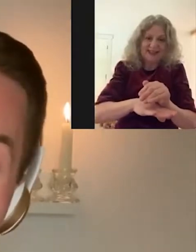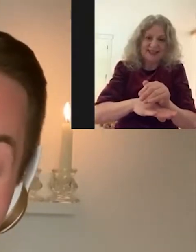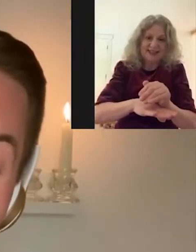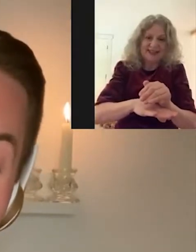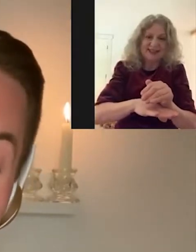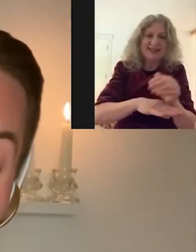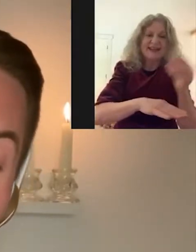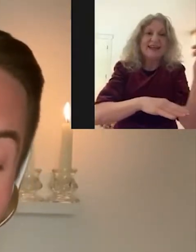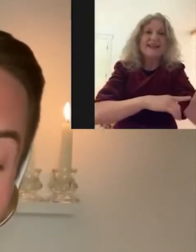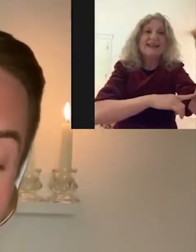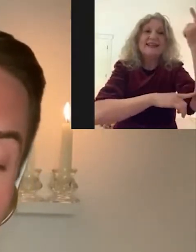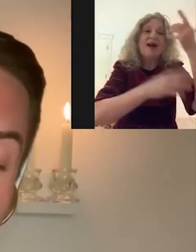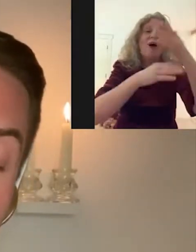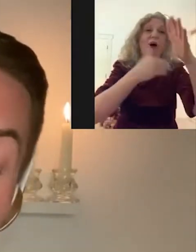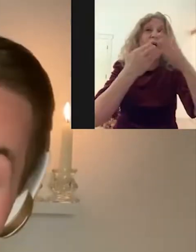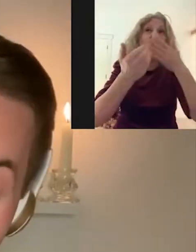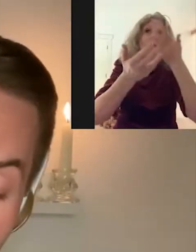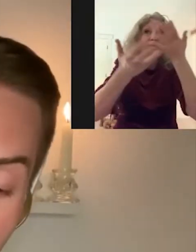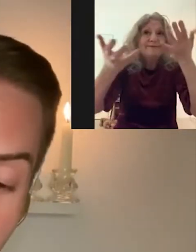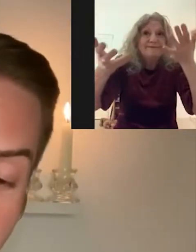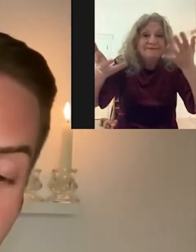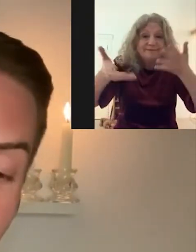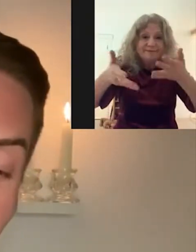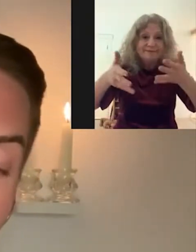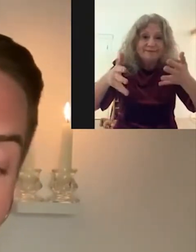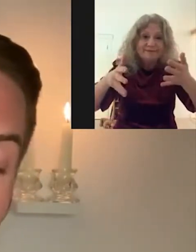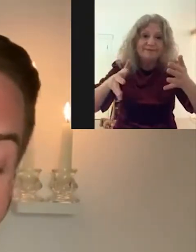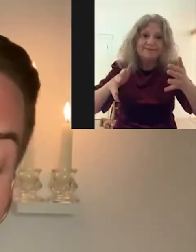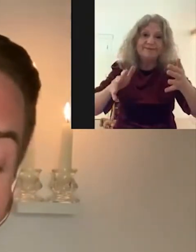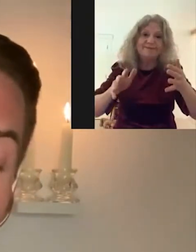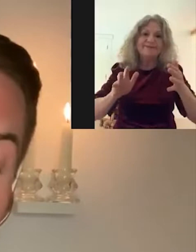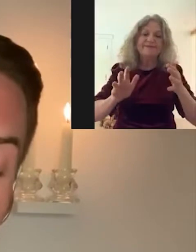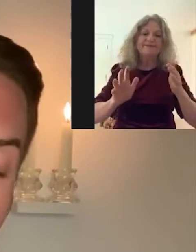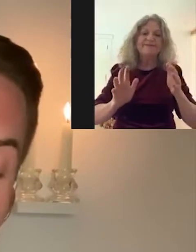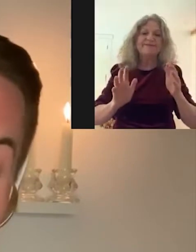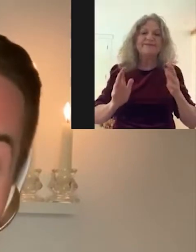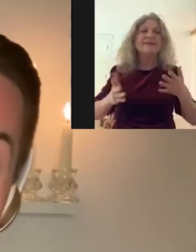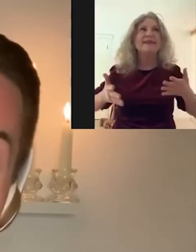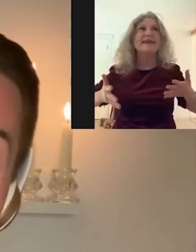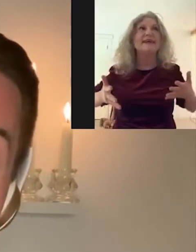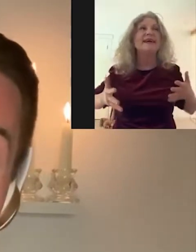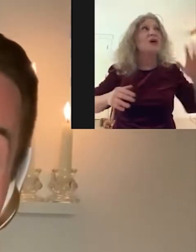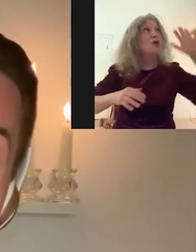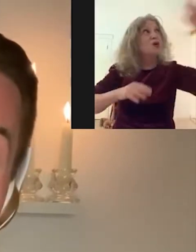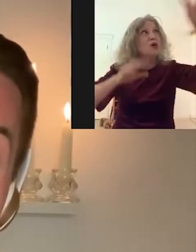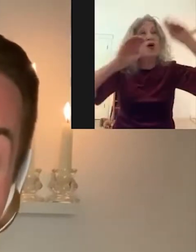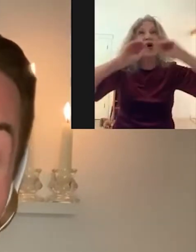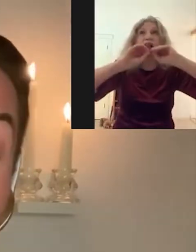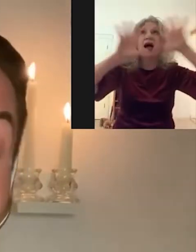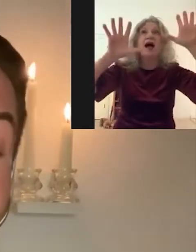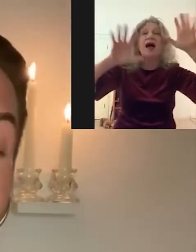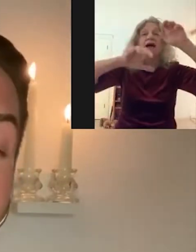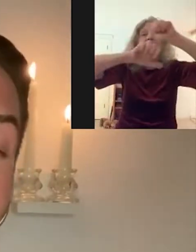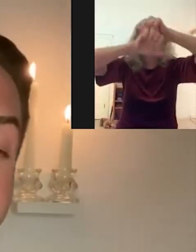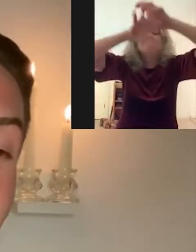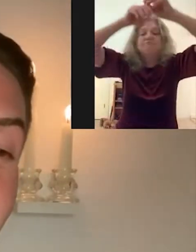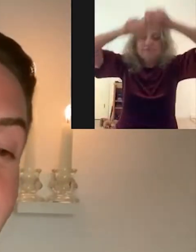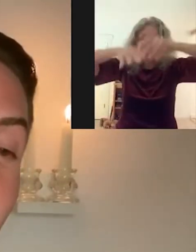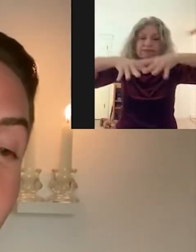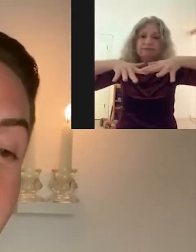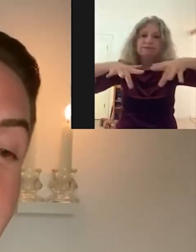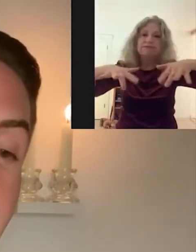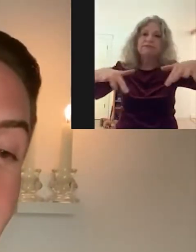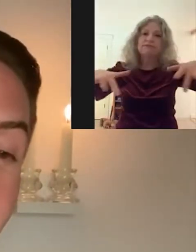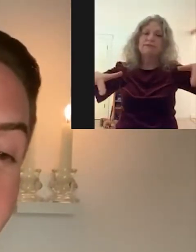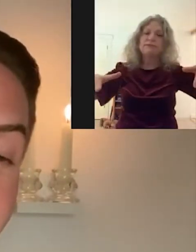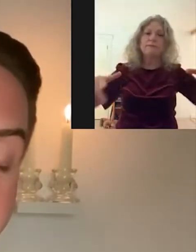almost over. Let your light scatter the darkness, and shine within